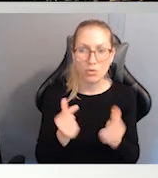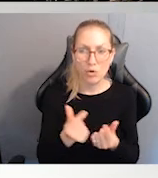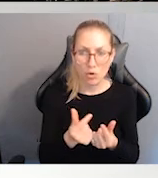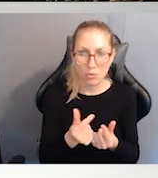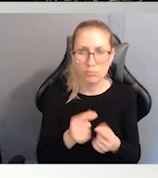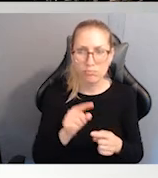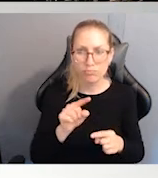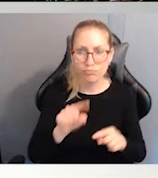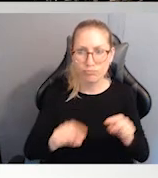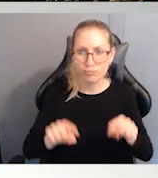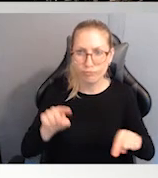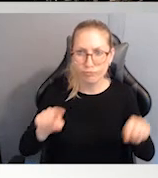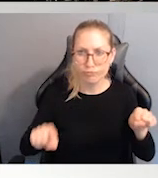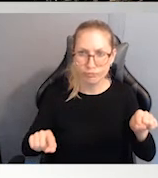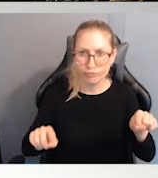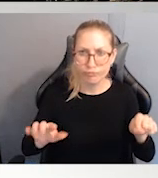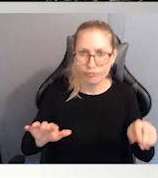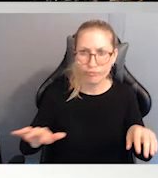it's a,